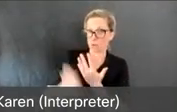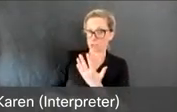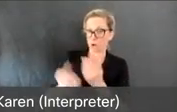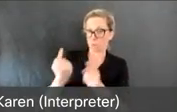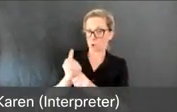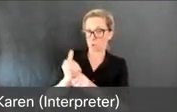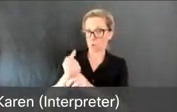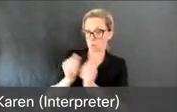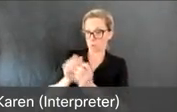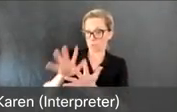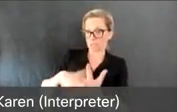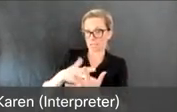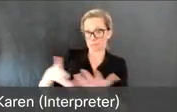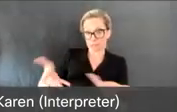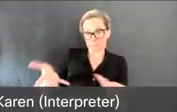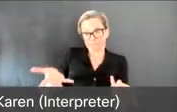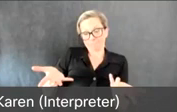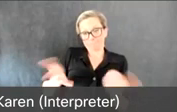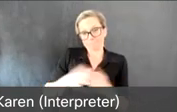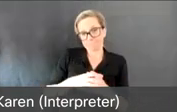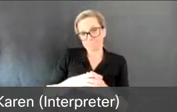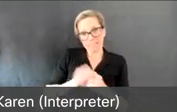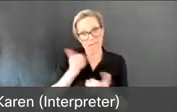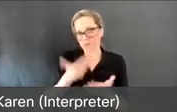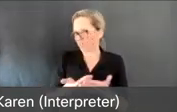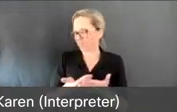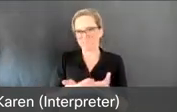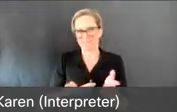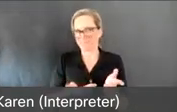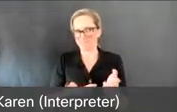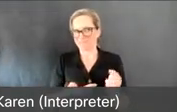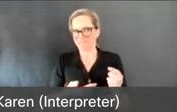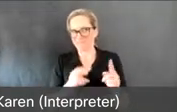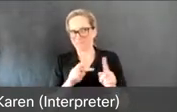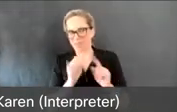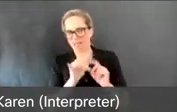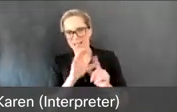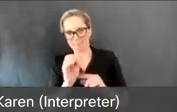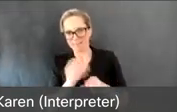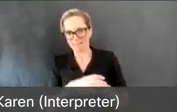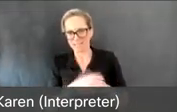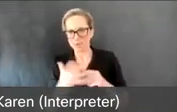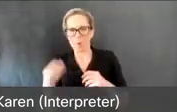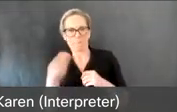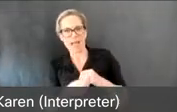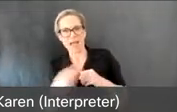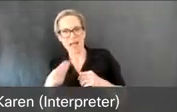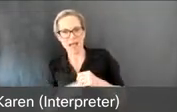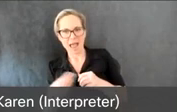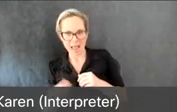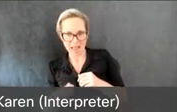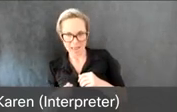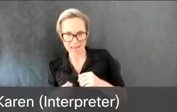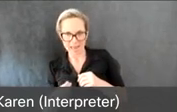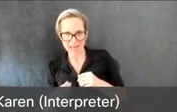with the schedule, that's obviously not a good sign. And so you don't want to pour money into that